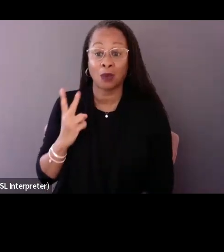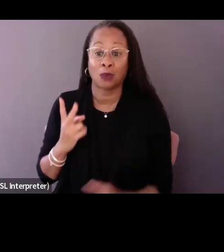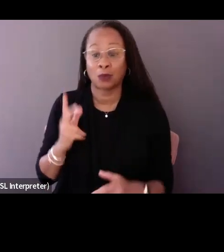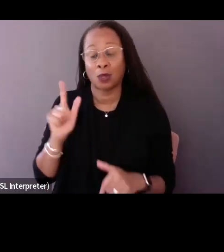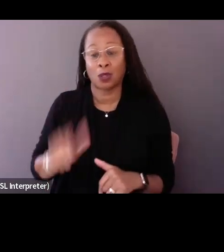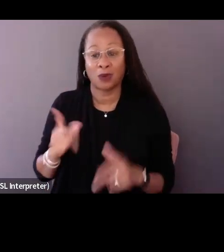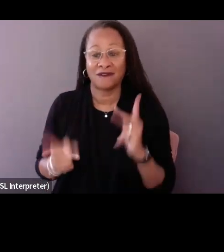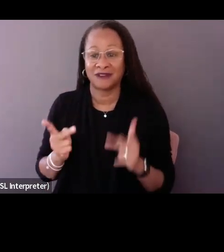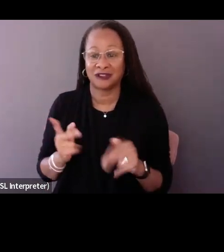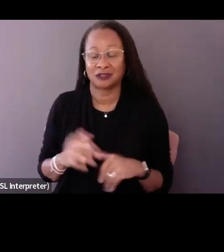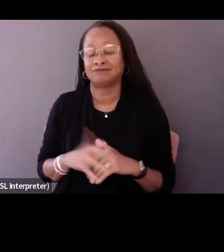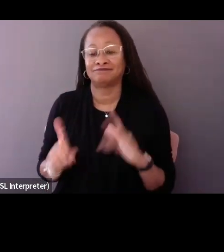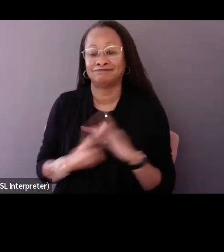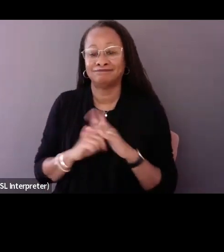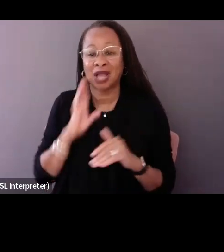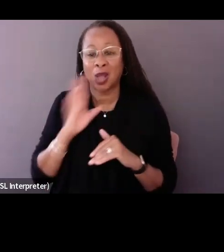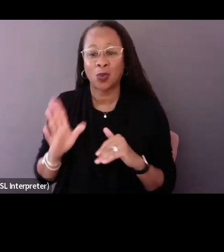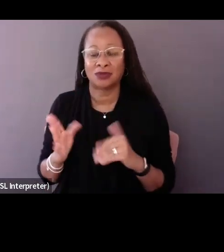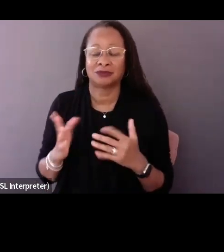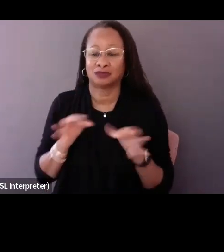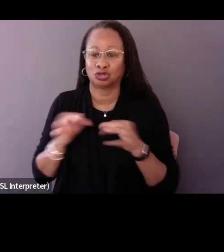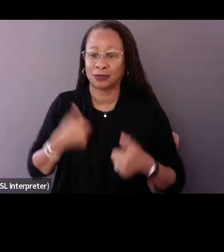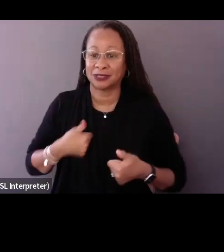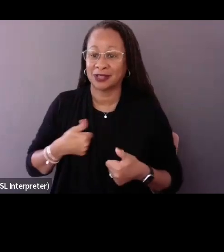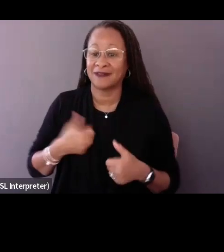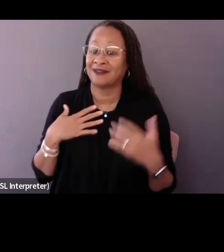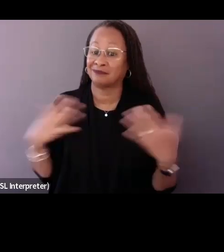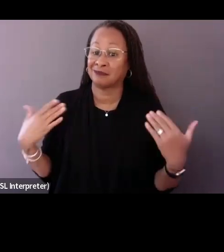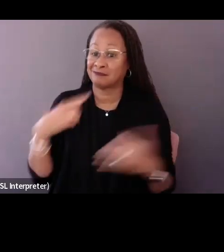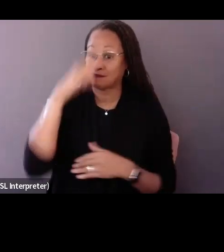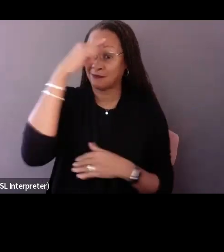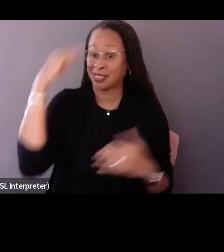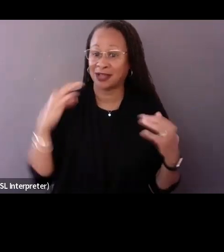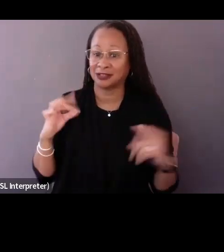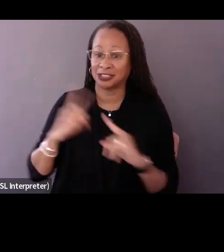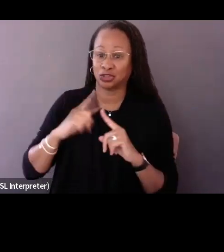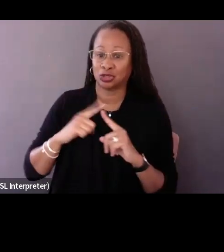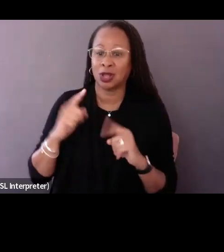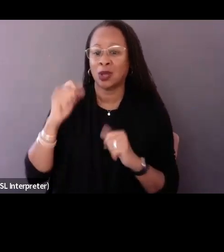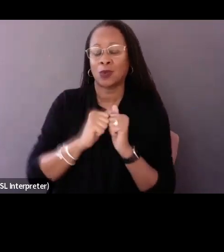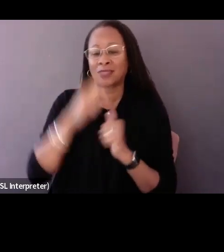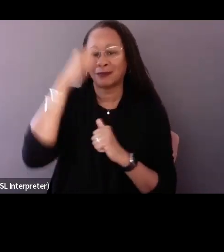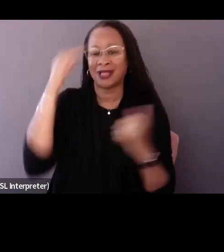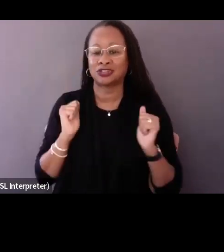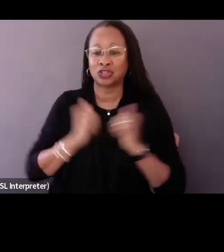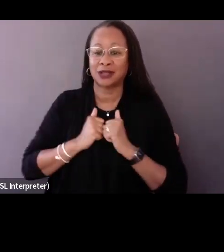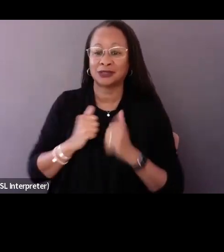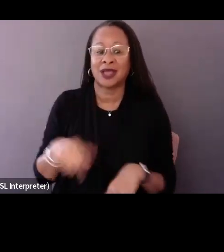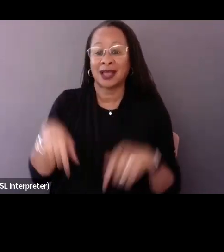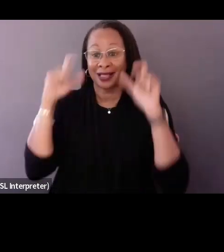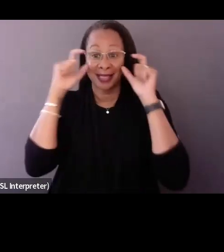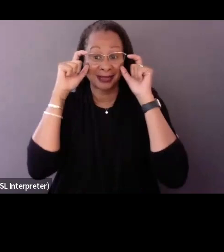attendees, I'm going to describe myself. I am wearing a black t-shirt with a black jacket,